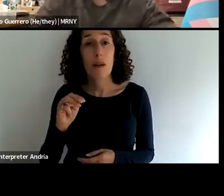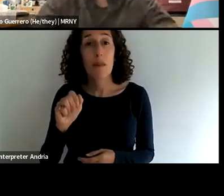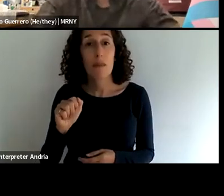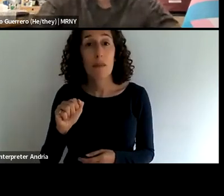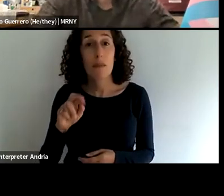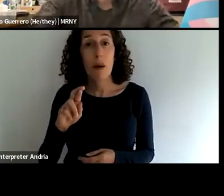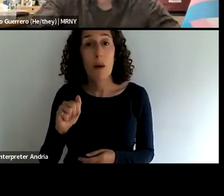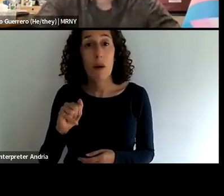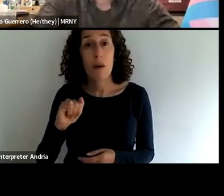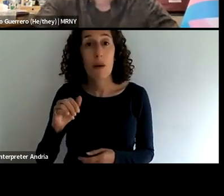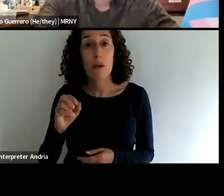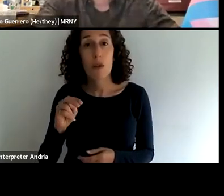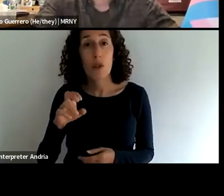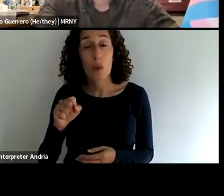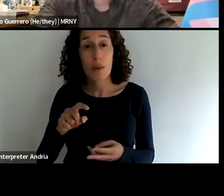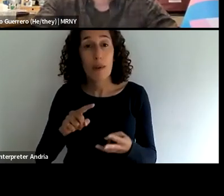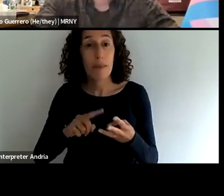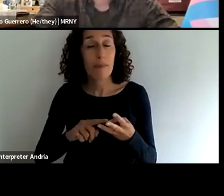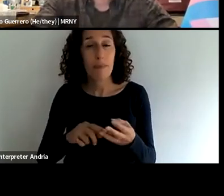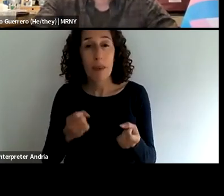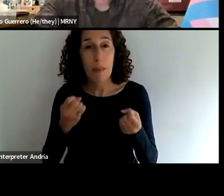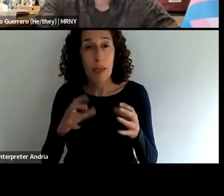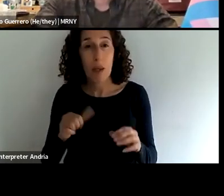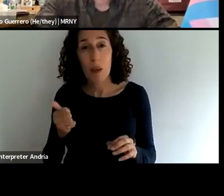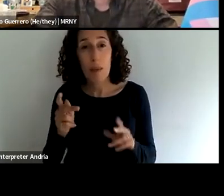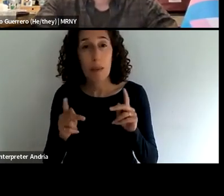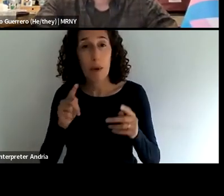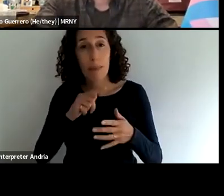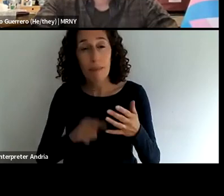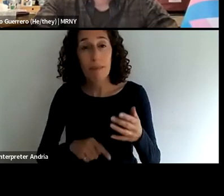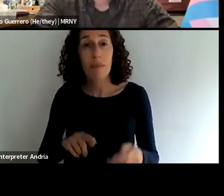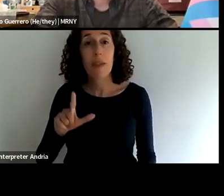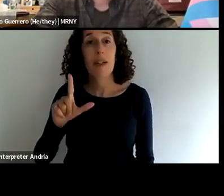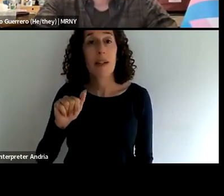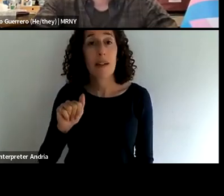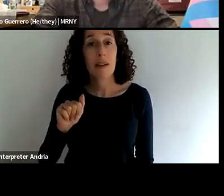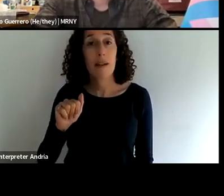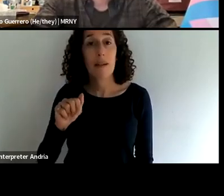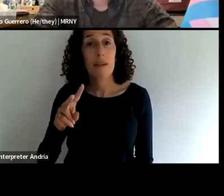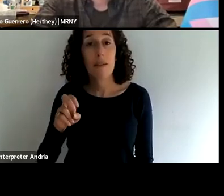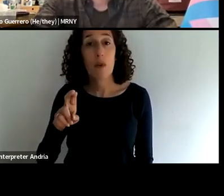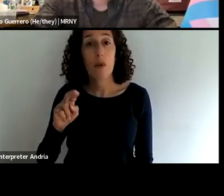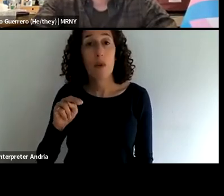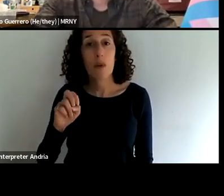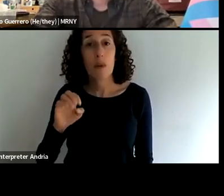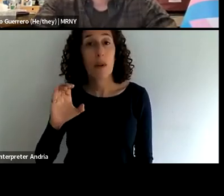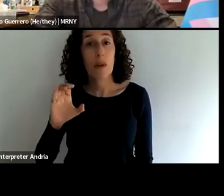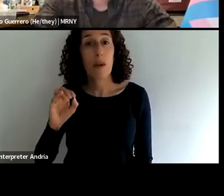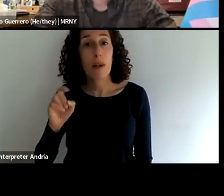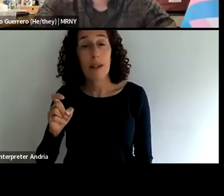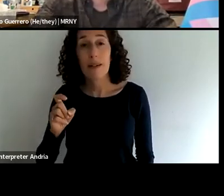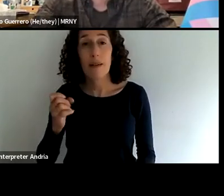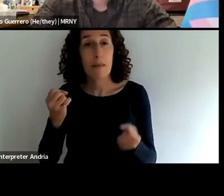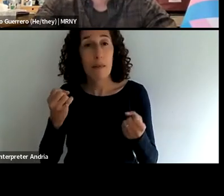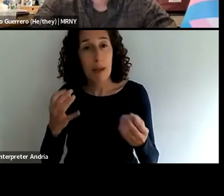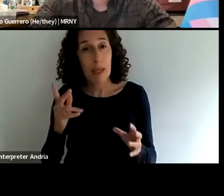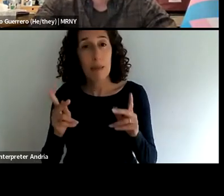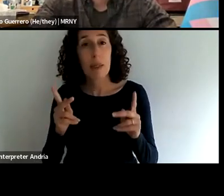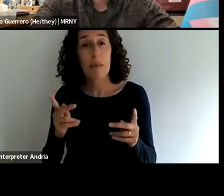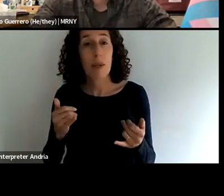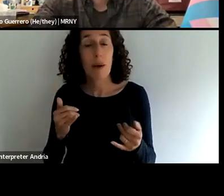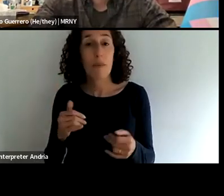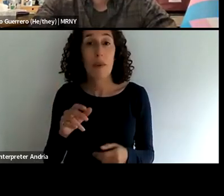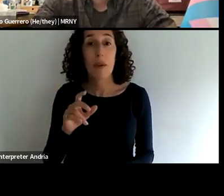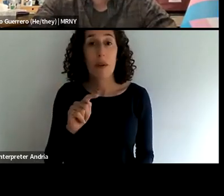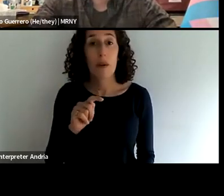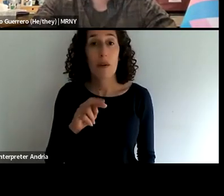about so many other, I mean, Laverne Cox, today we had even Dominique Jackson. I mean, there's just so many people, Chase